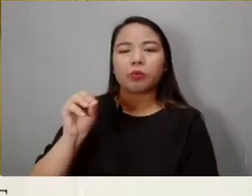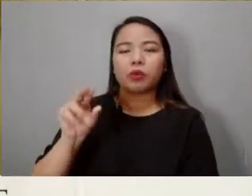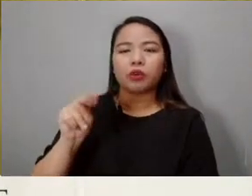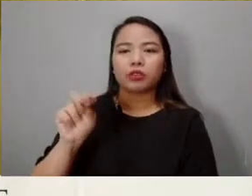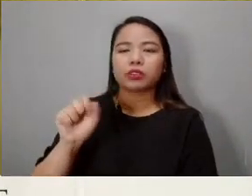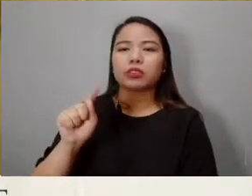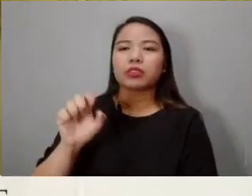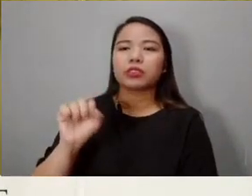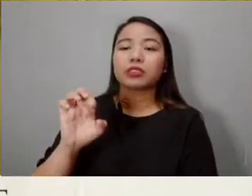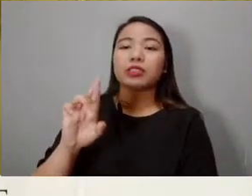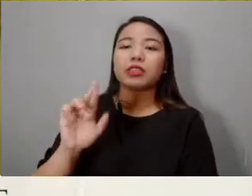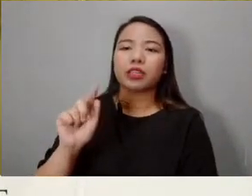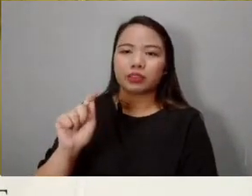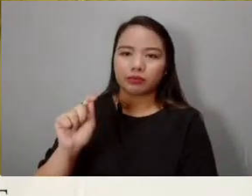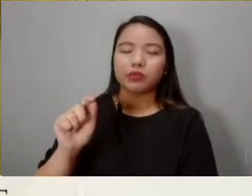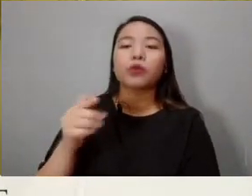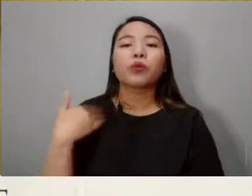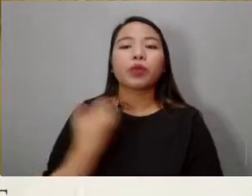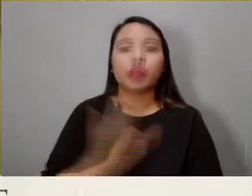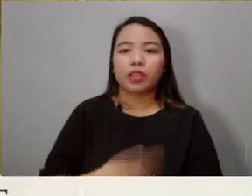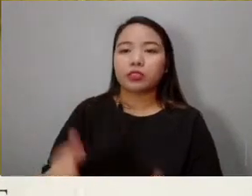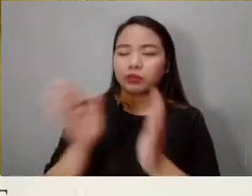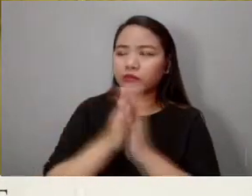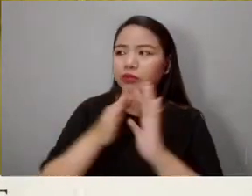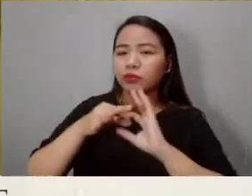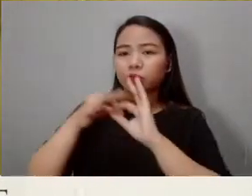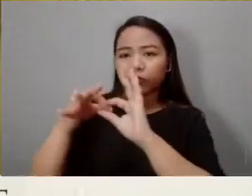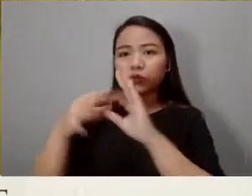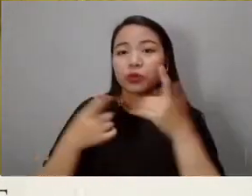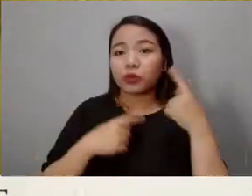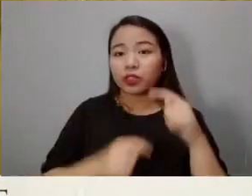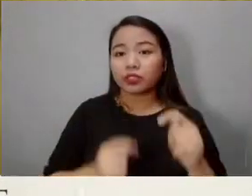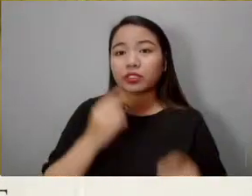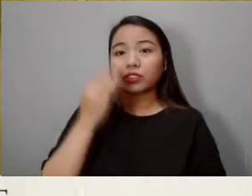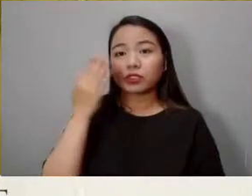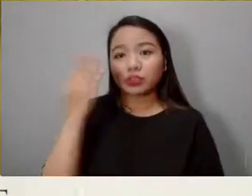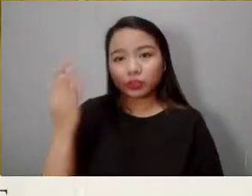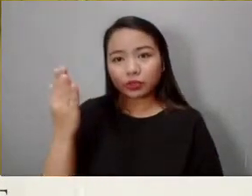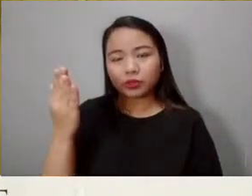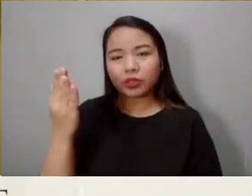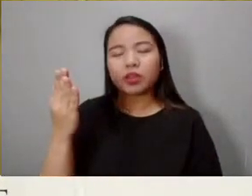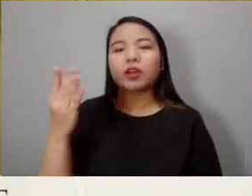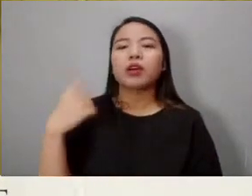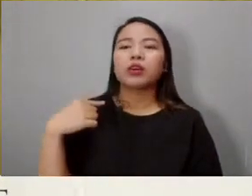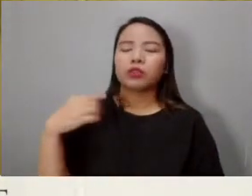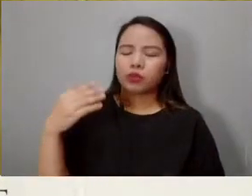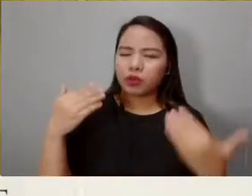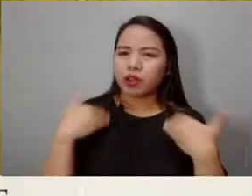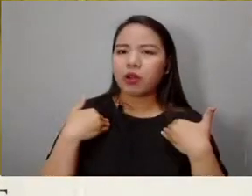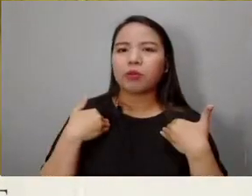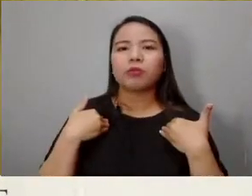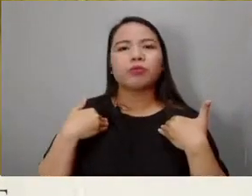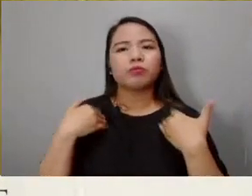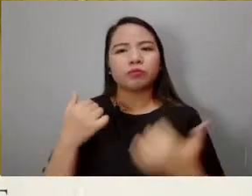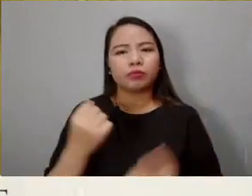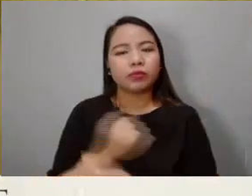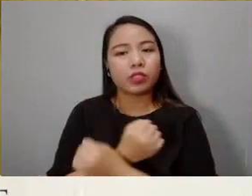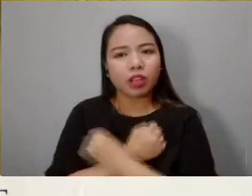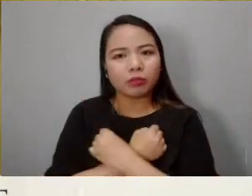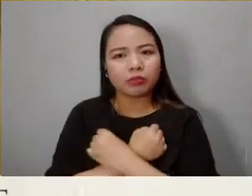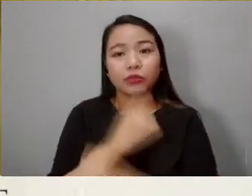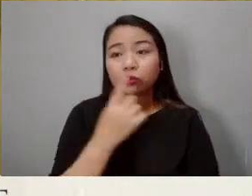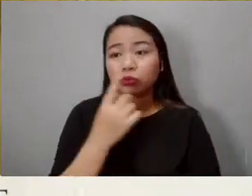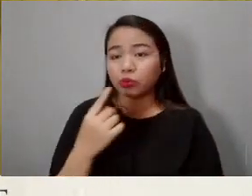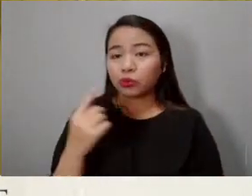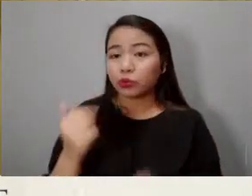intercession, and we entrust to her maternal love, each one of you, and